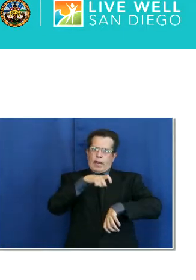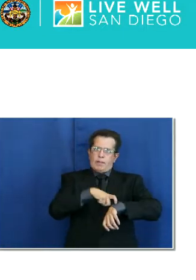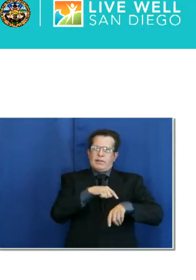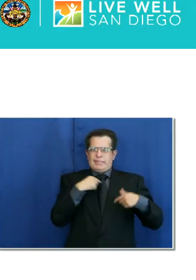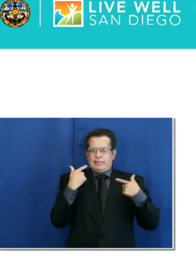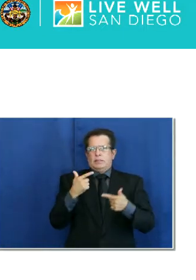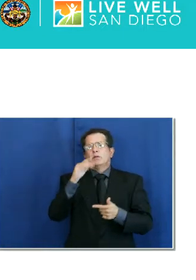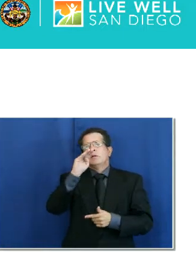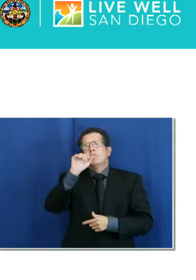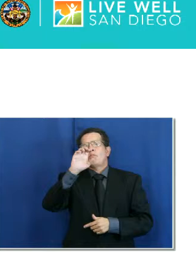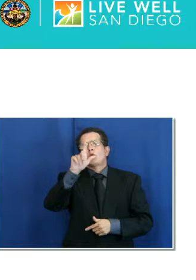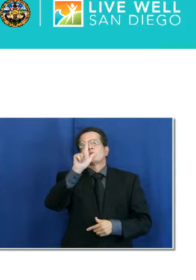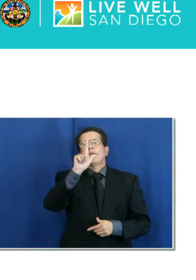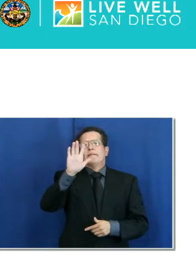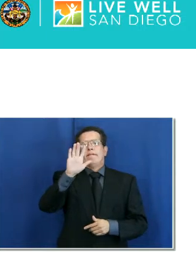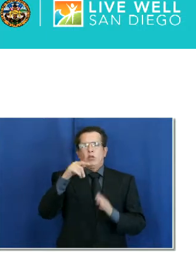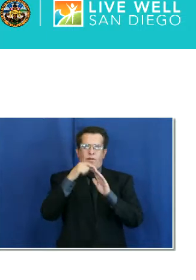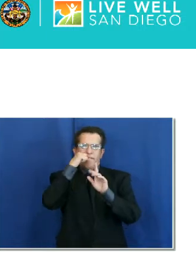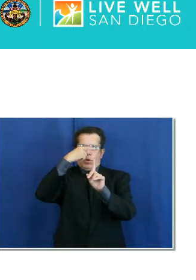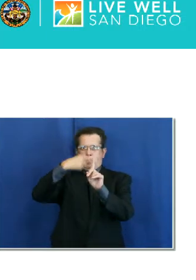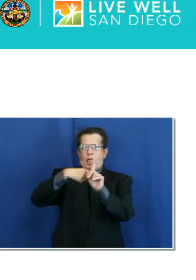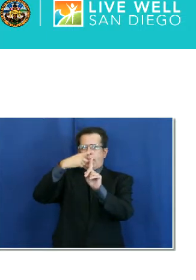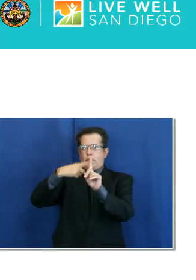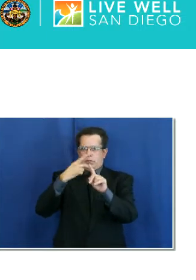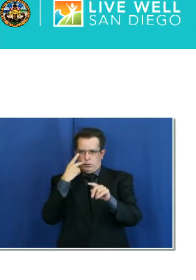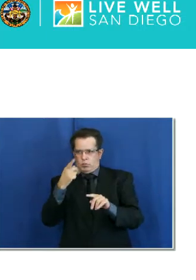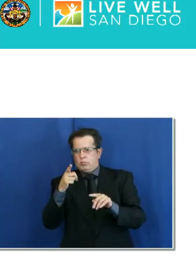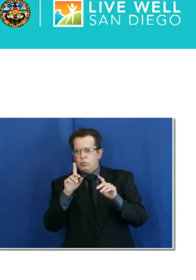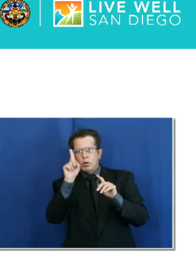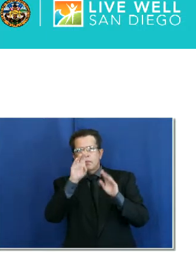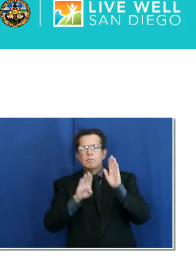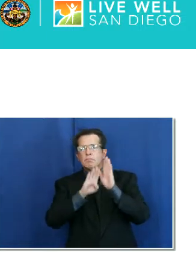since March 25th by month, which accounts for